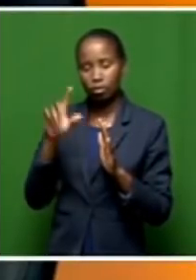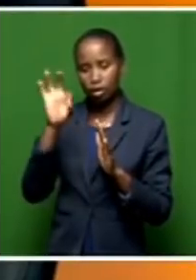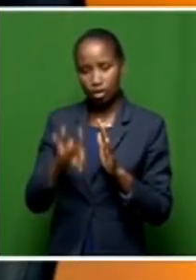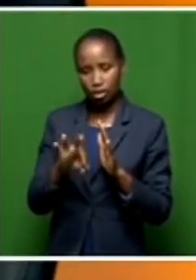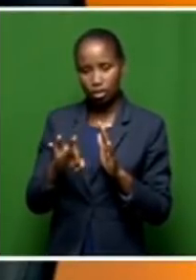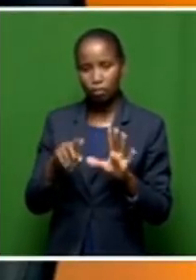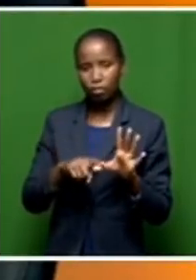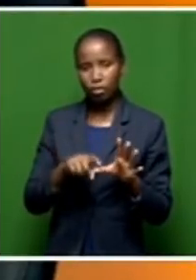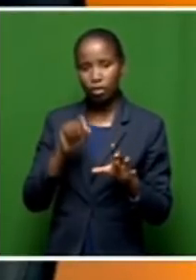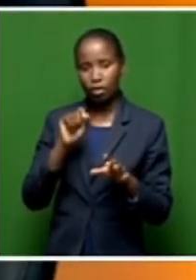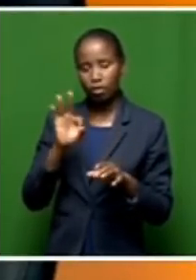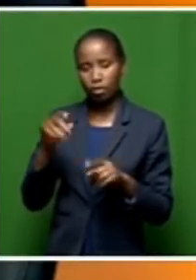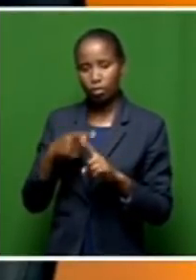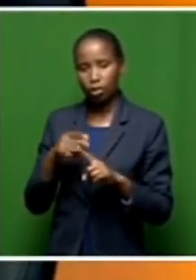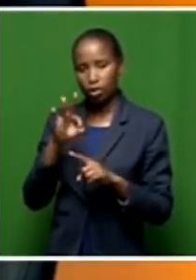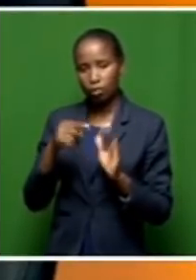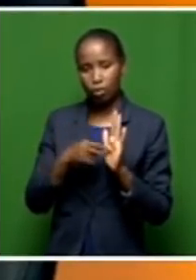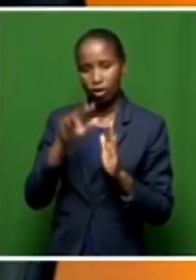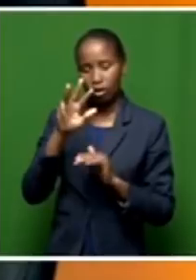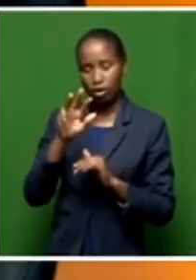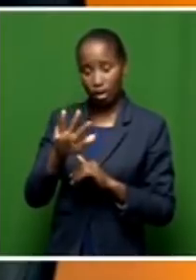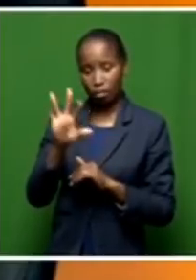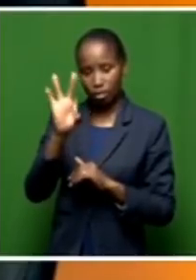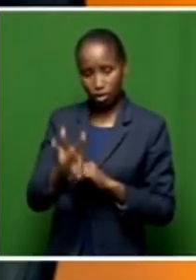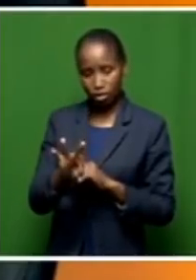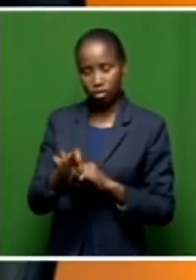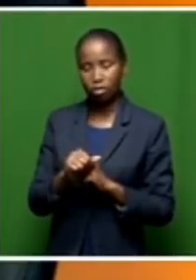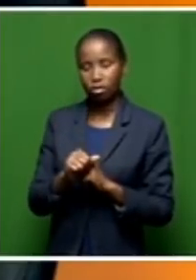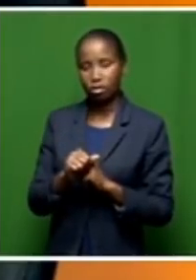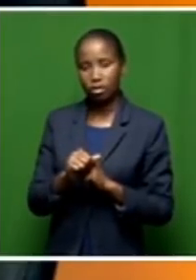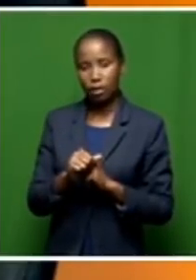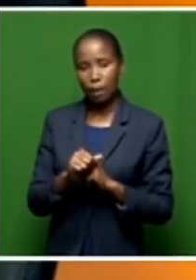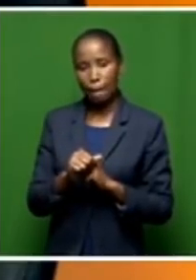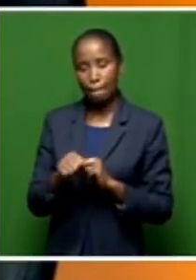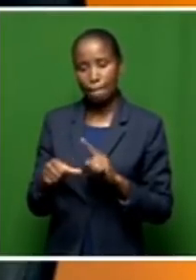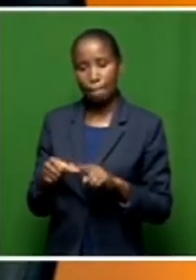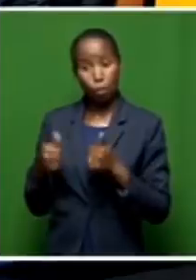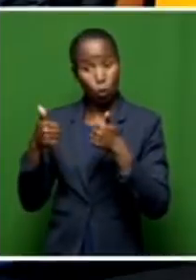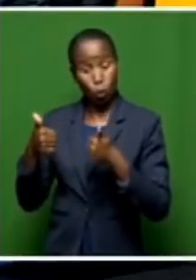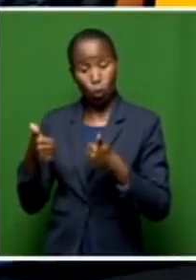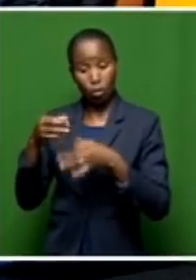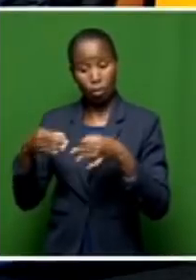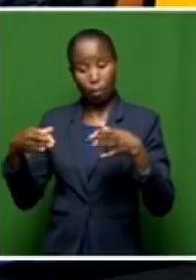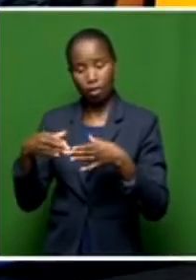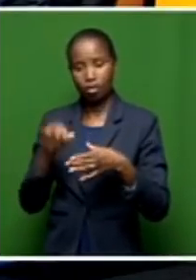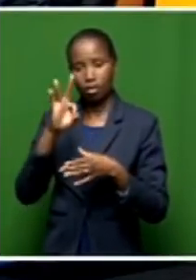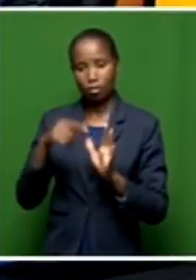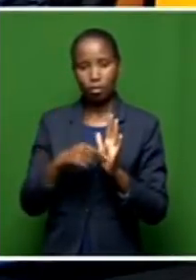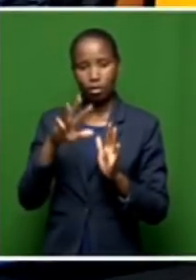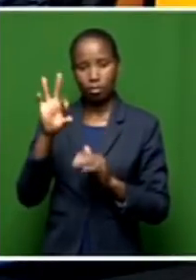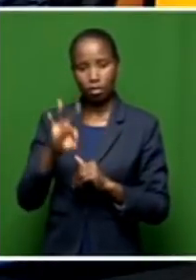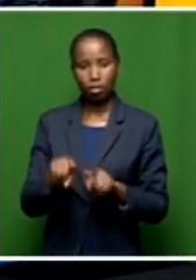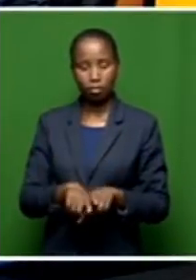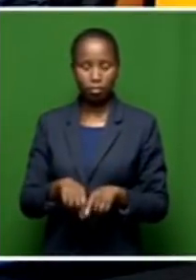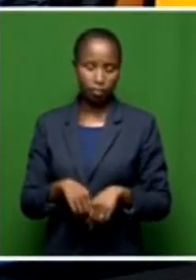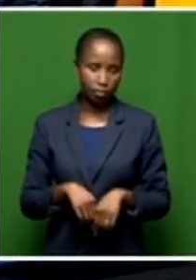3.9%. And Good is 3.9% as well. Where the percentages coming, the ANC and the DA have